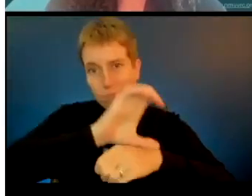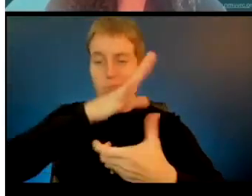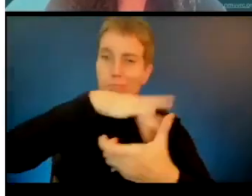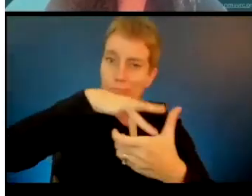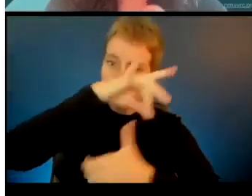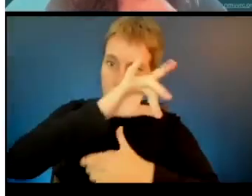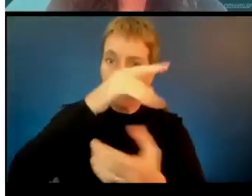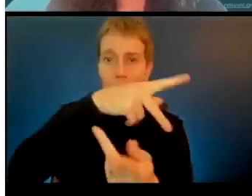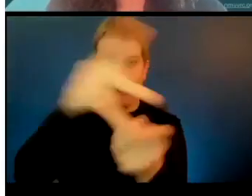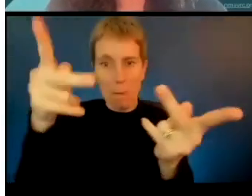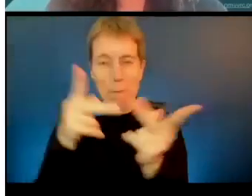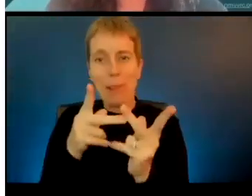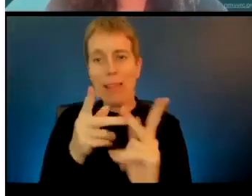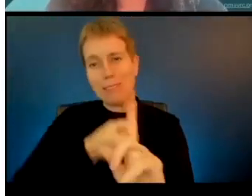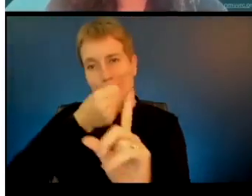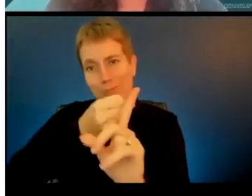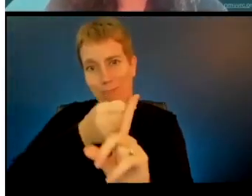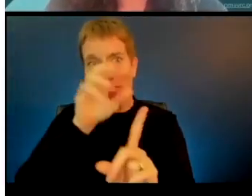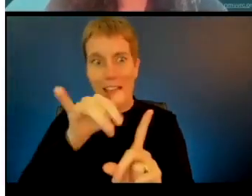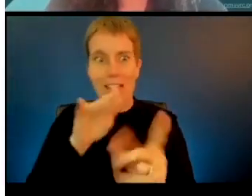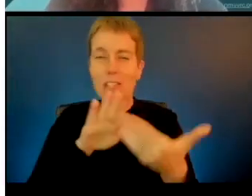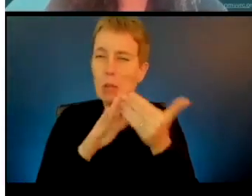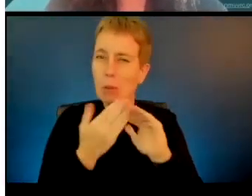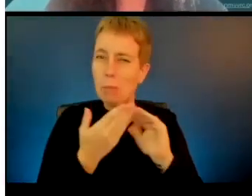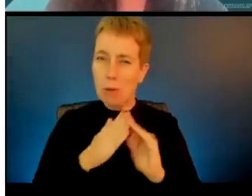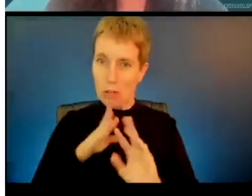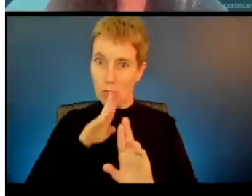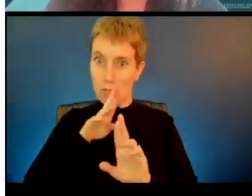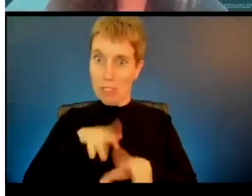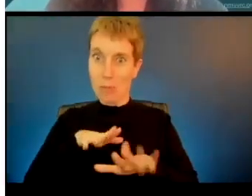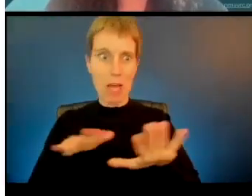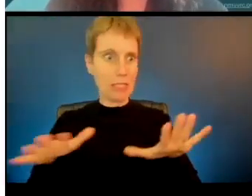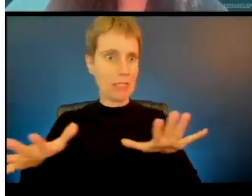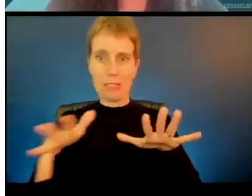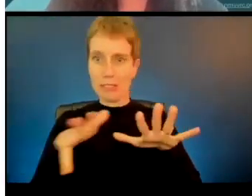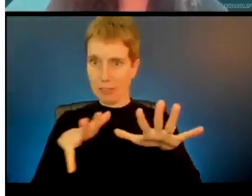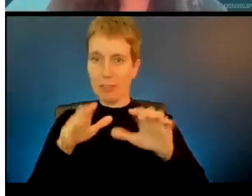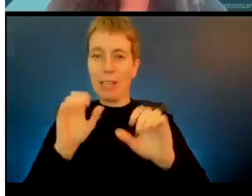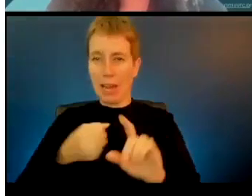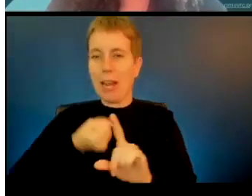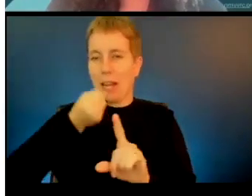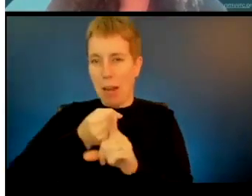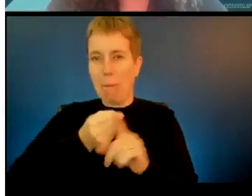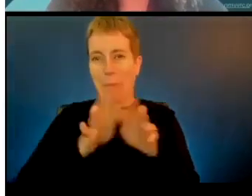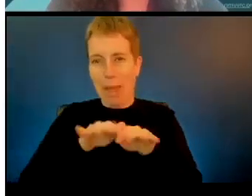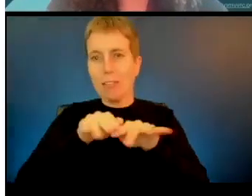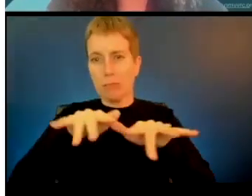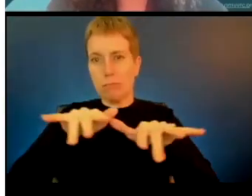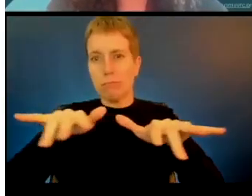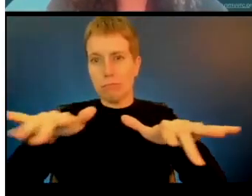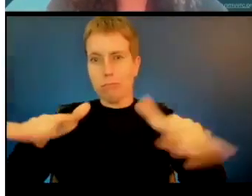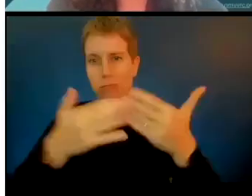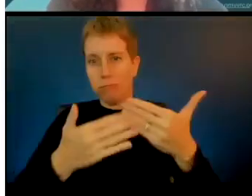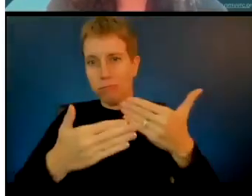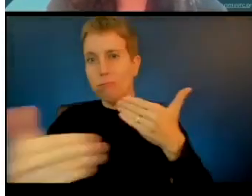foundation of that impact it can have on an individual and groups of people. Go to the next slide.